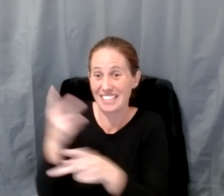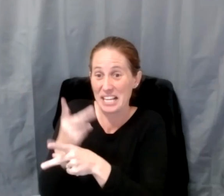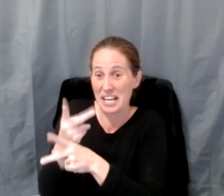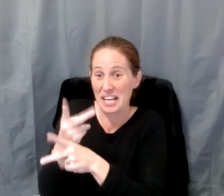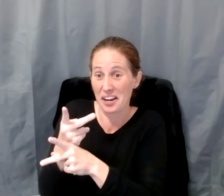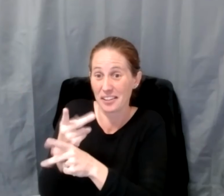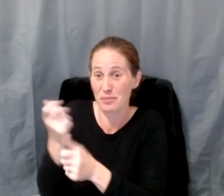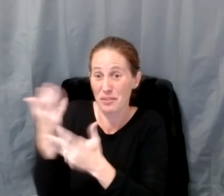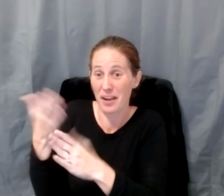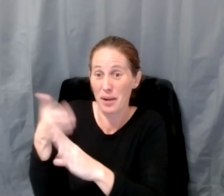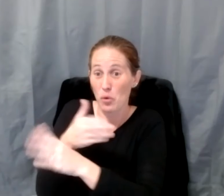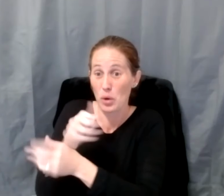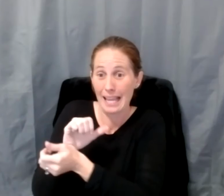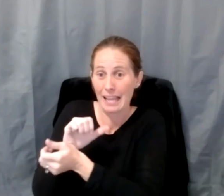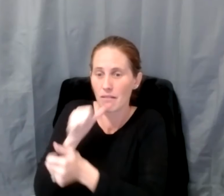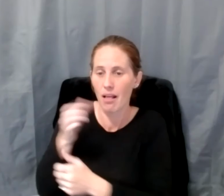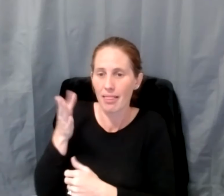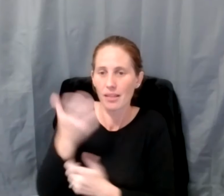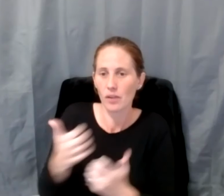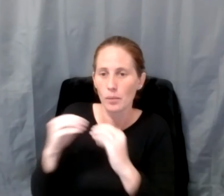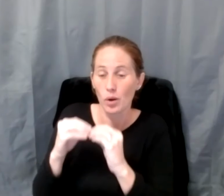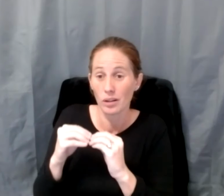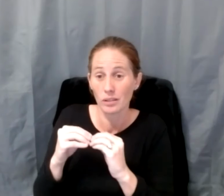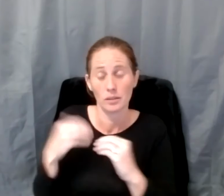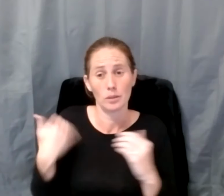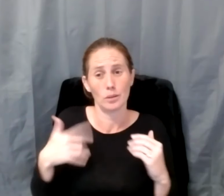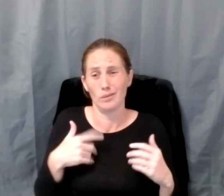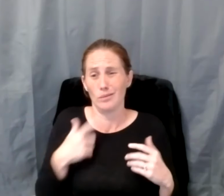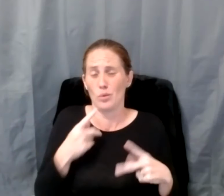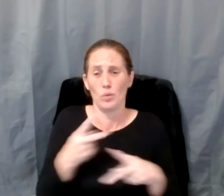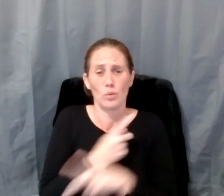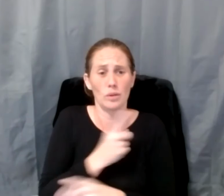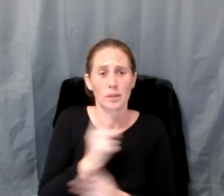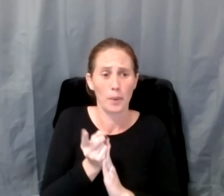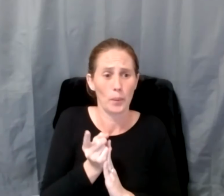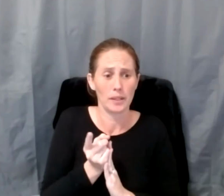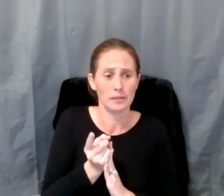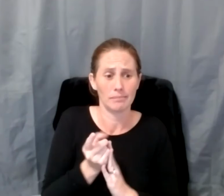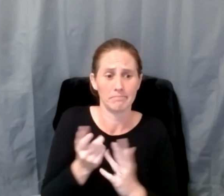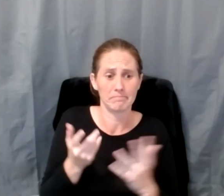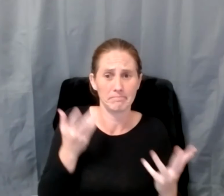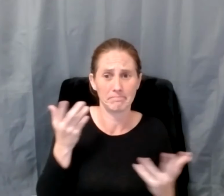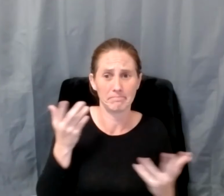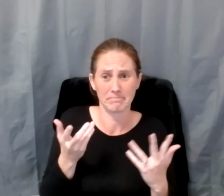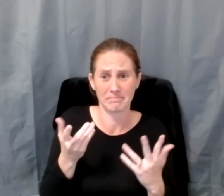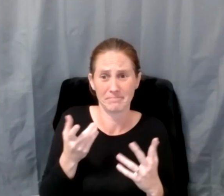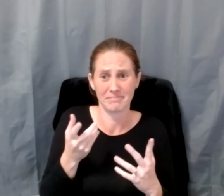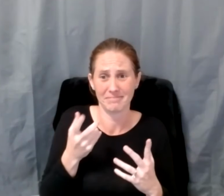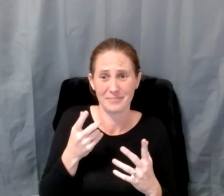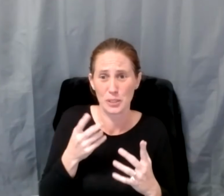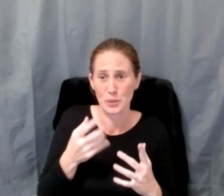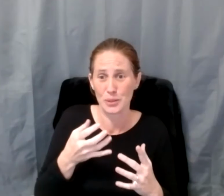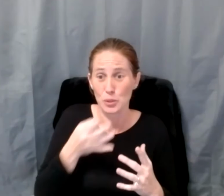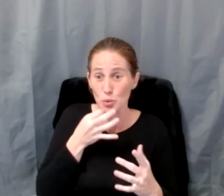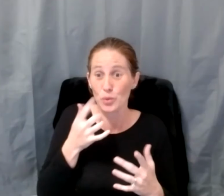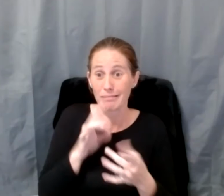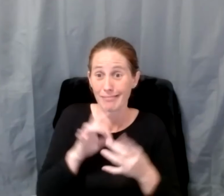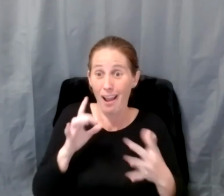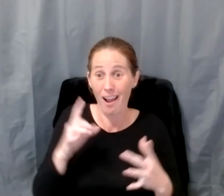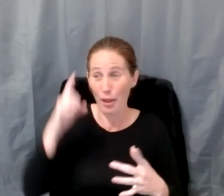no longer available to you. So you really are in, in one of the worst moments, um, right at that point where you